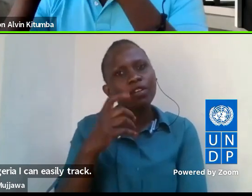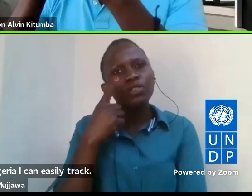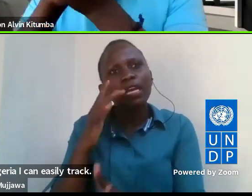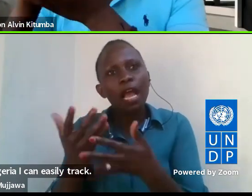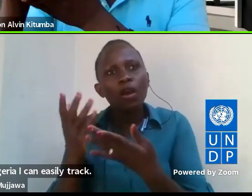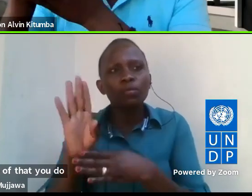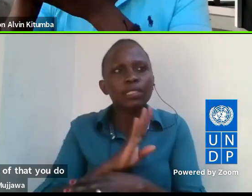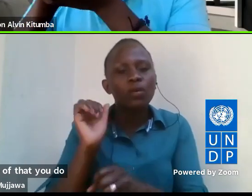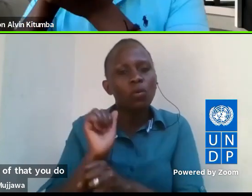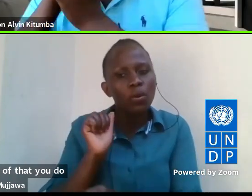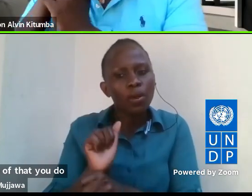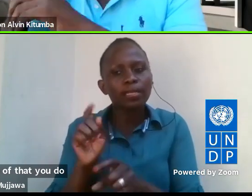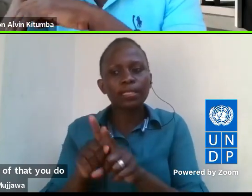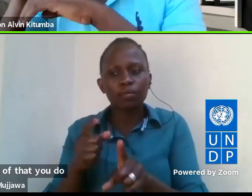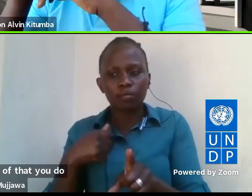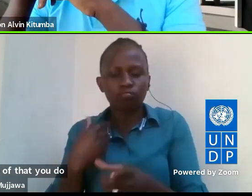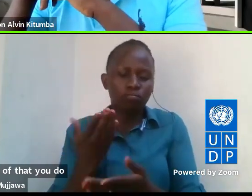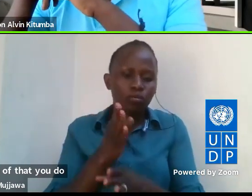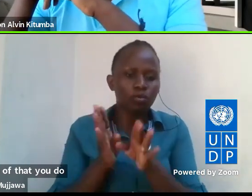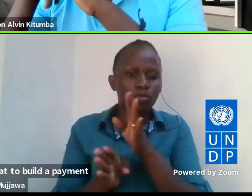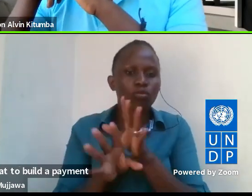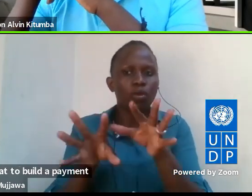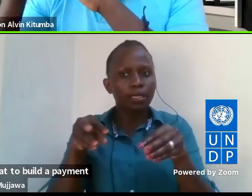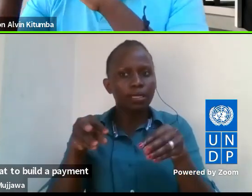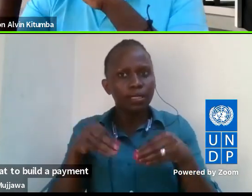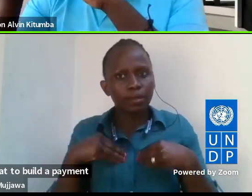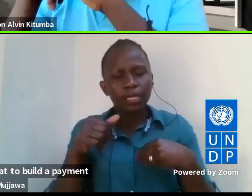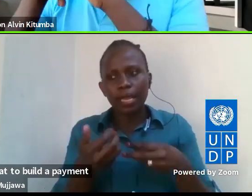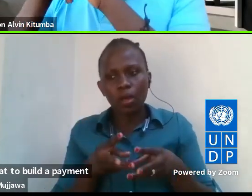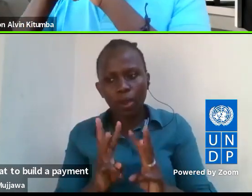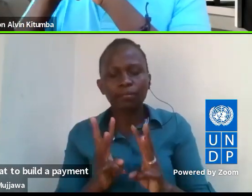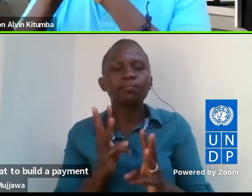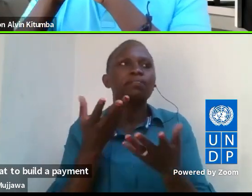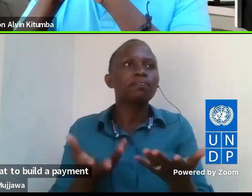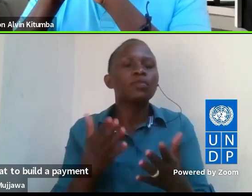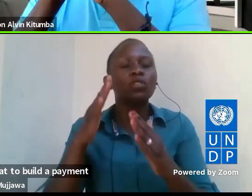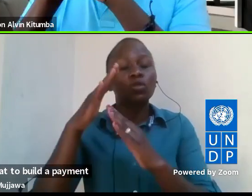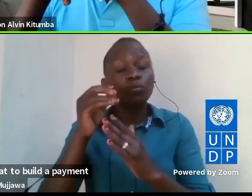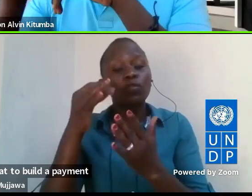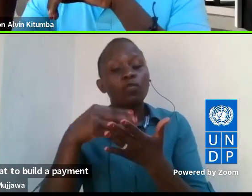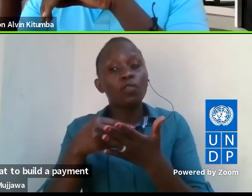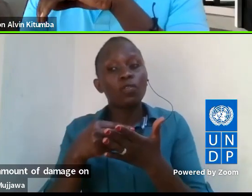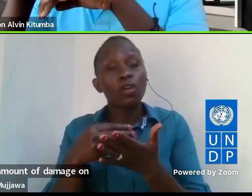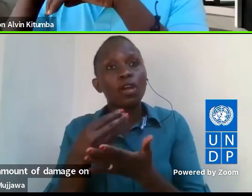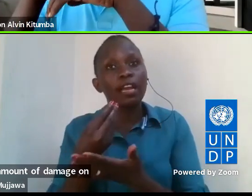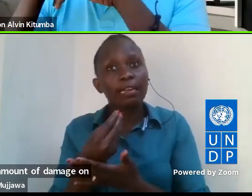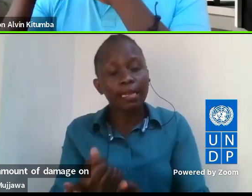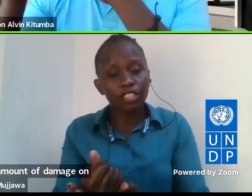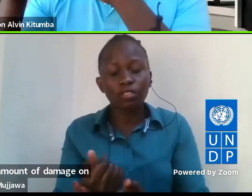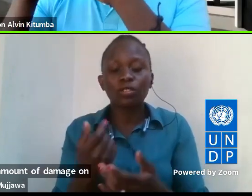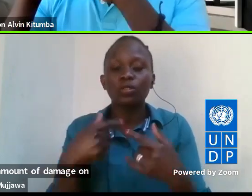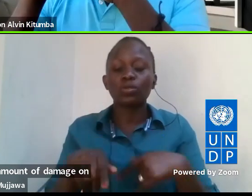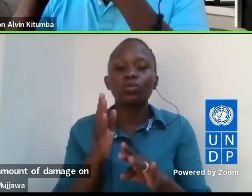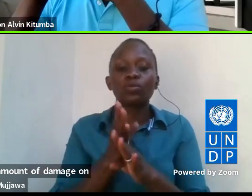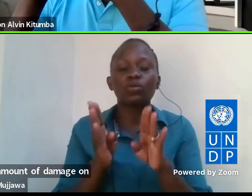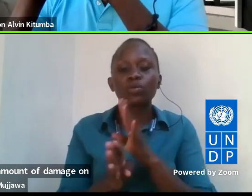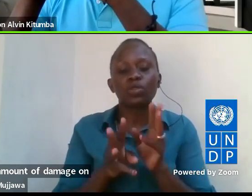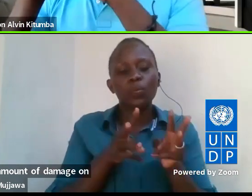we've built a payment layer for them to accept any other mode of payment other than on top of cash, I would say. We built a model for them to be